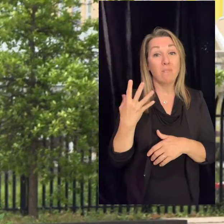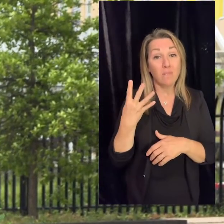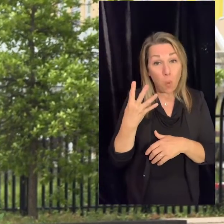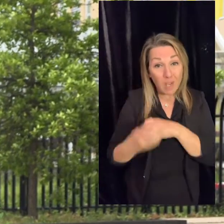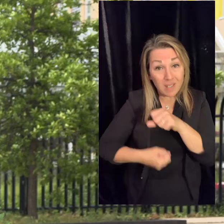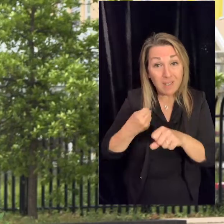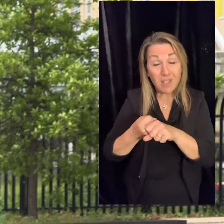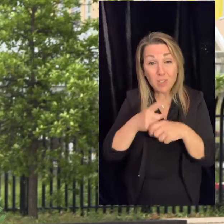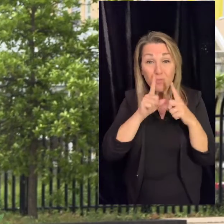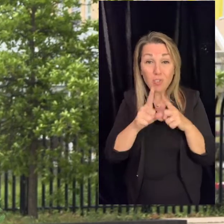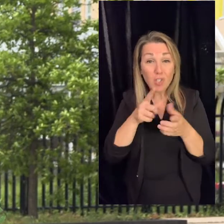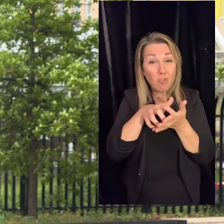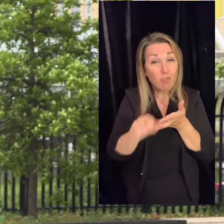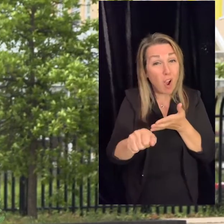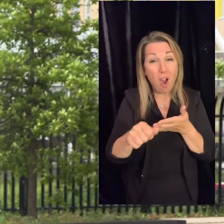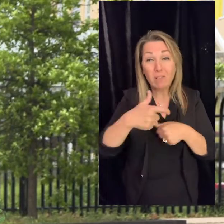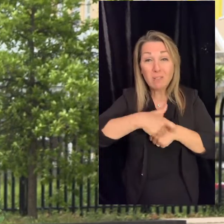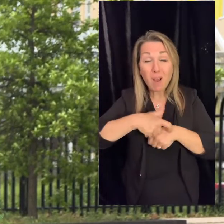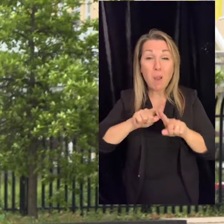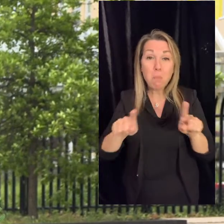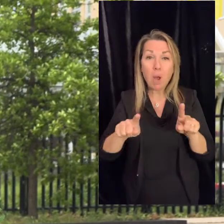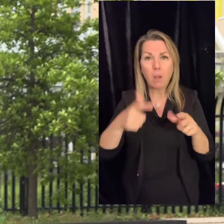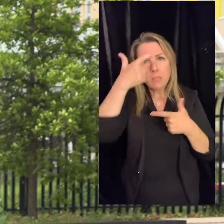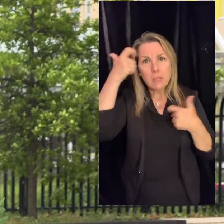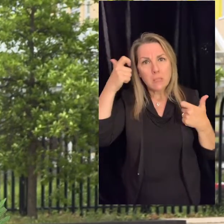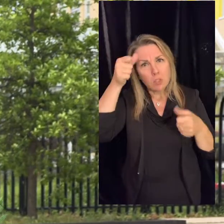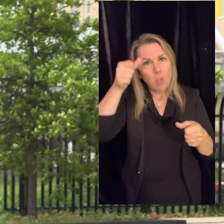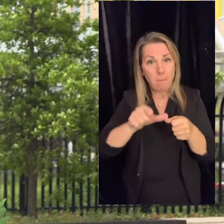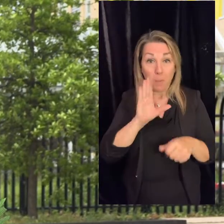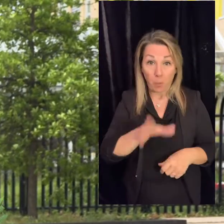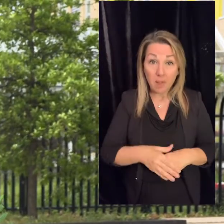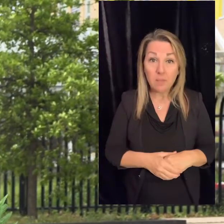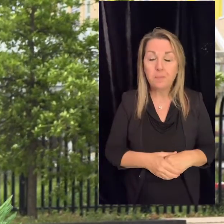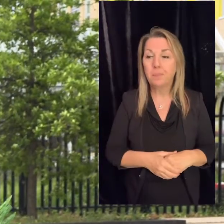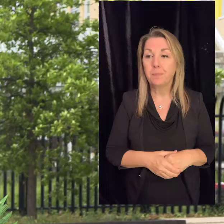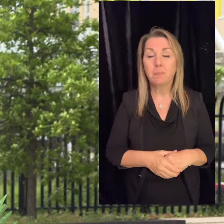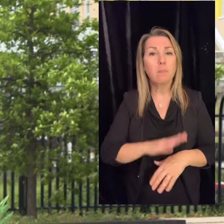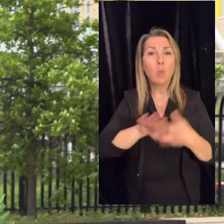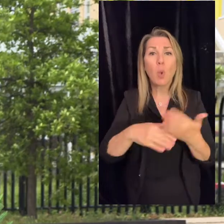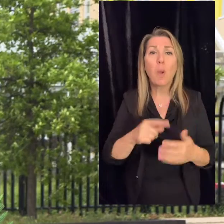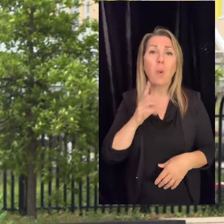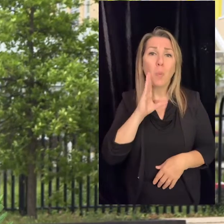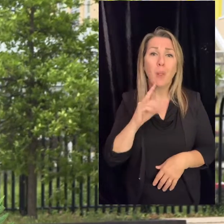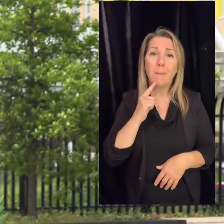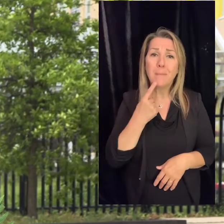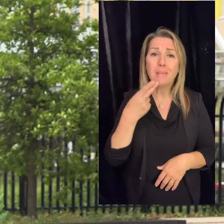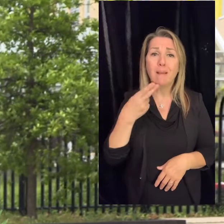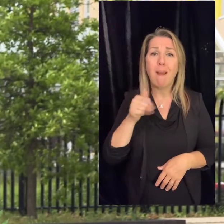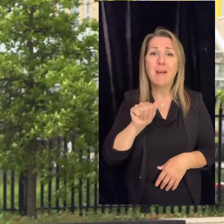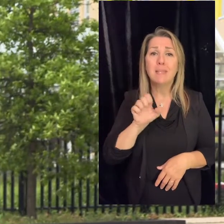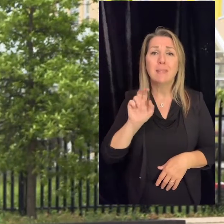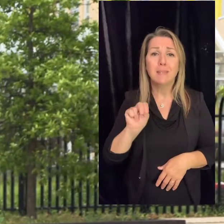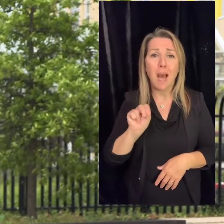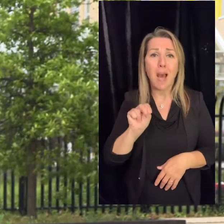rough roller coaster, but it's a memorable one at that. While we all miss Mr. Hassan doing his job, which